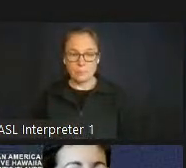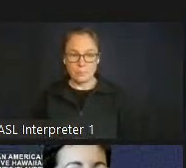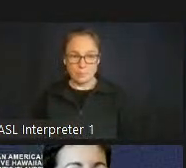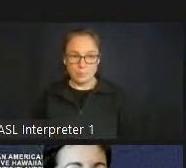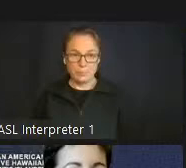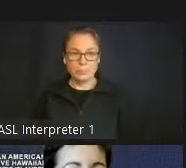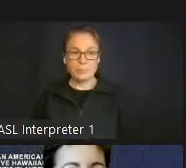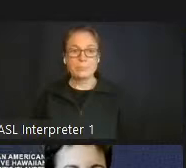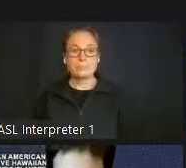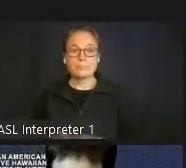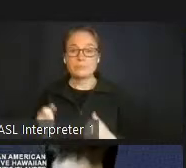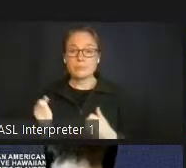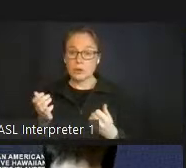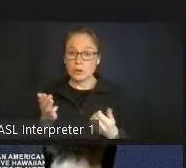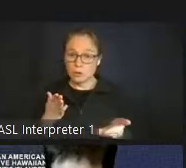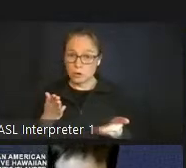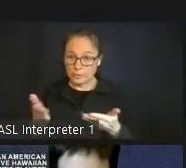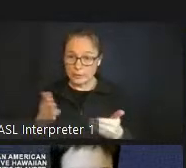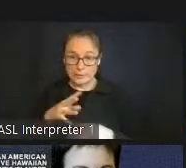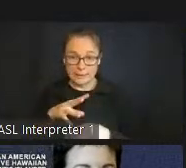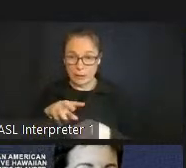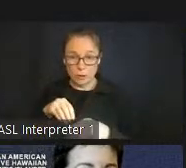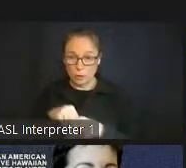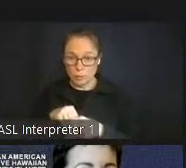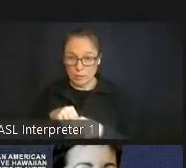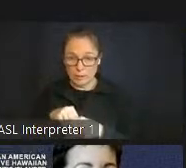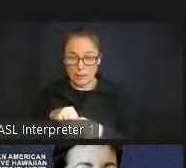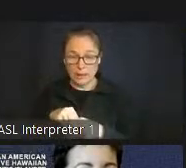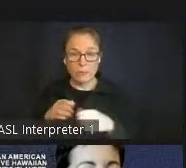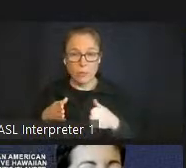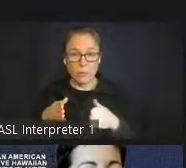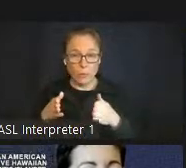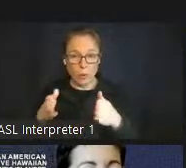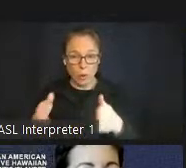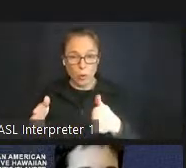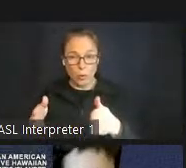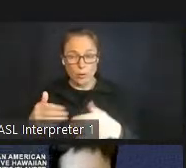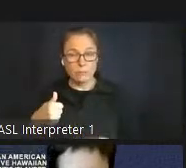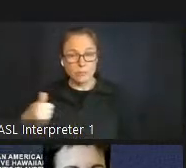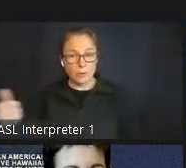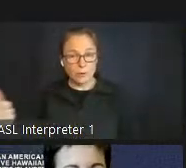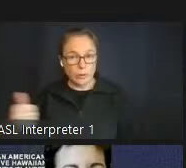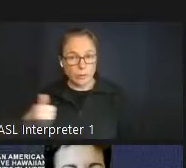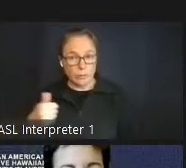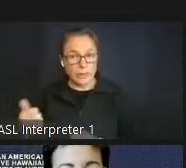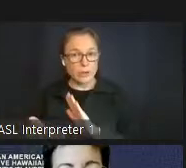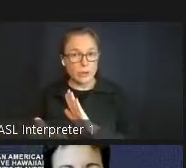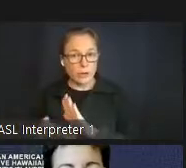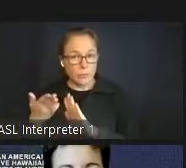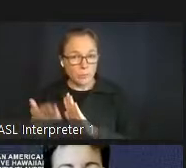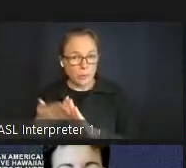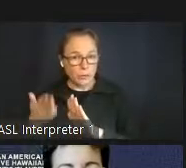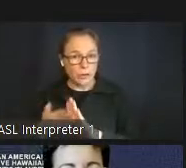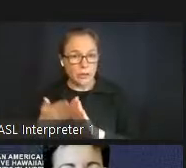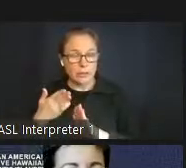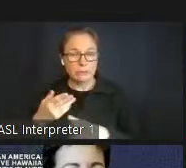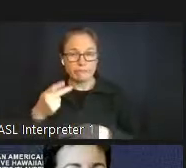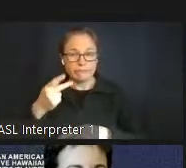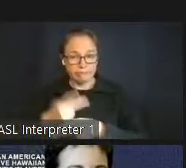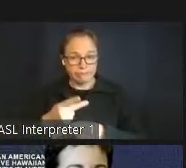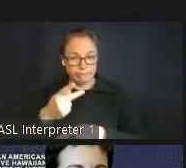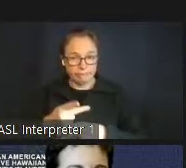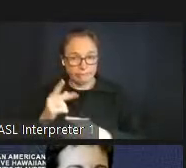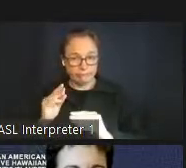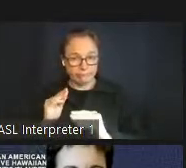County services included in the road fund include transportation operations, maintenance,